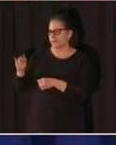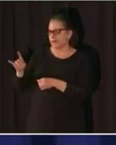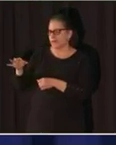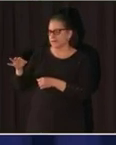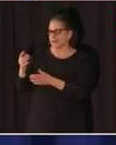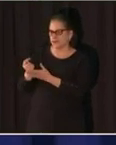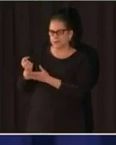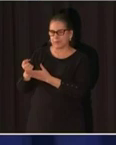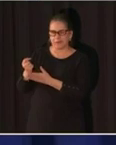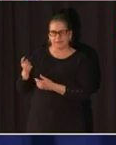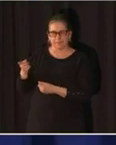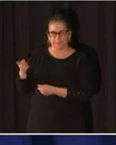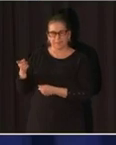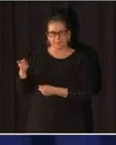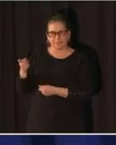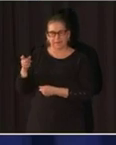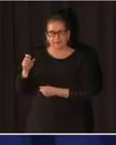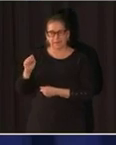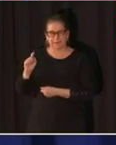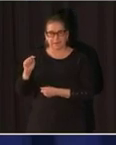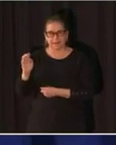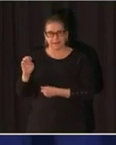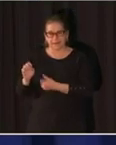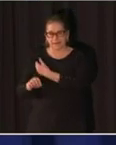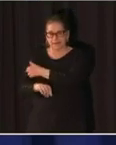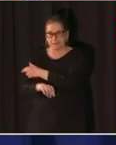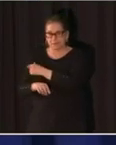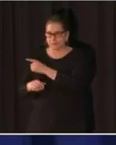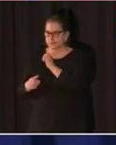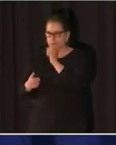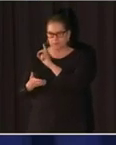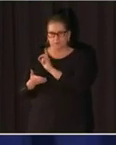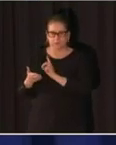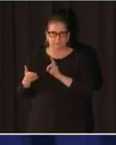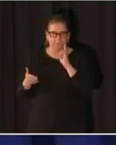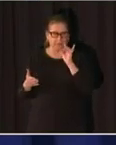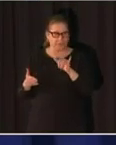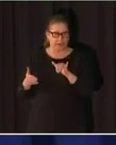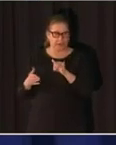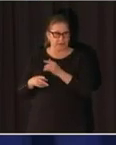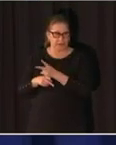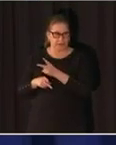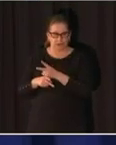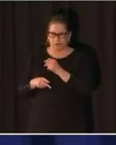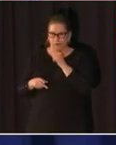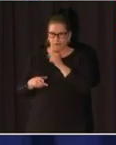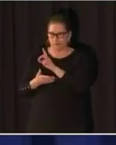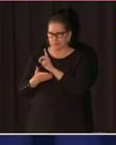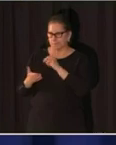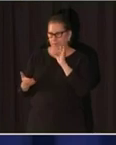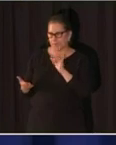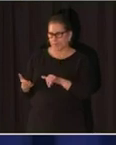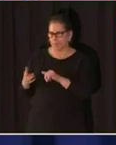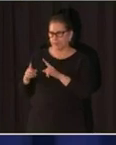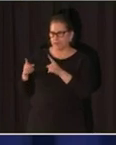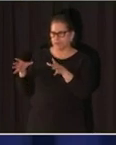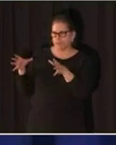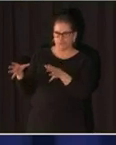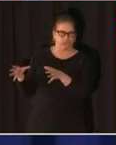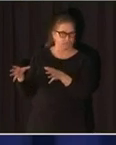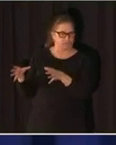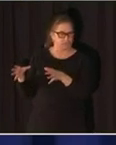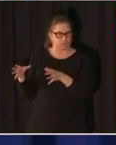be receiving at St. Elizabeth's Hospital, which is an aerosolized procedure, et cetera. So the number